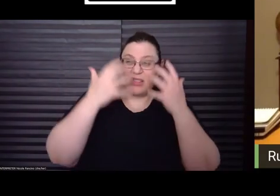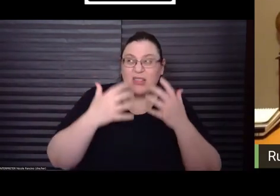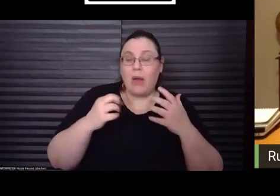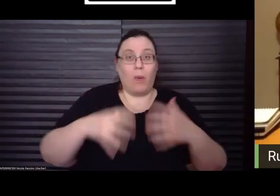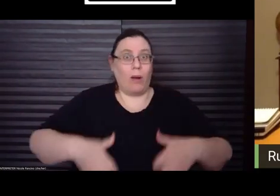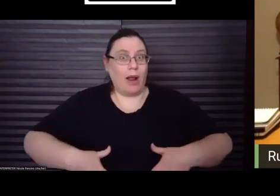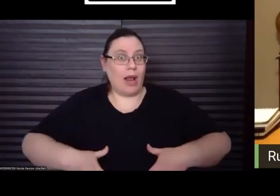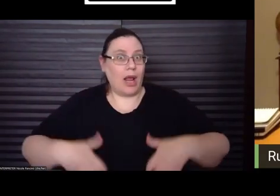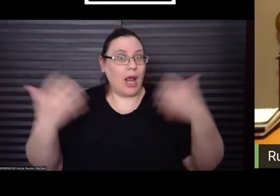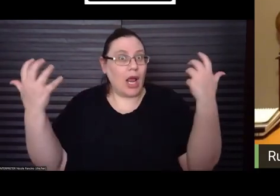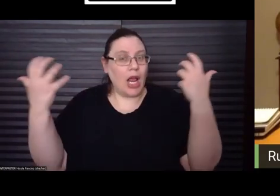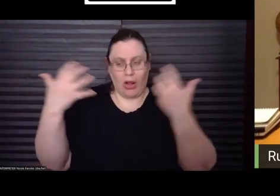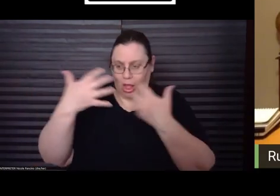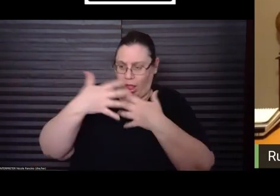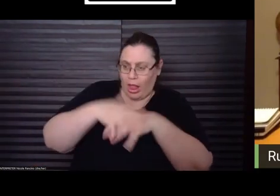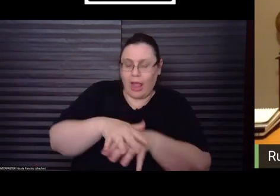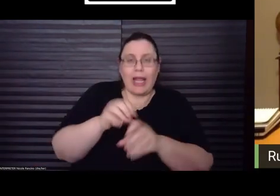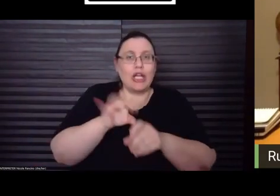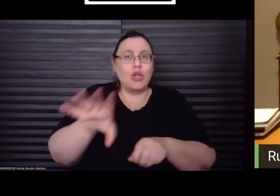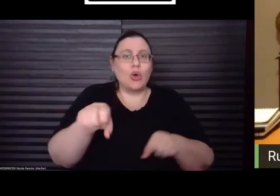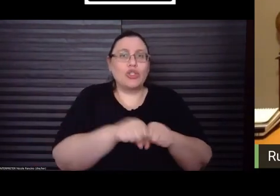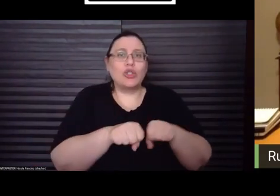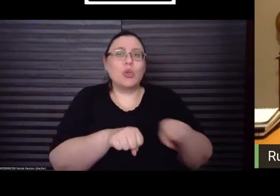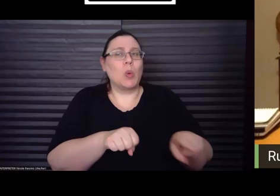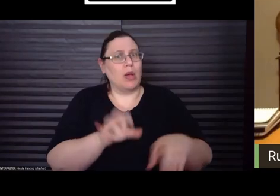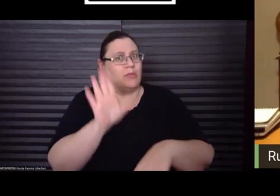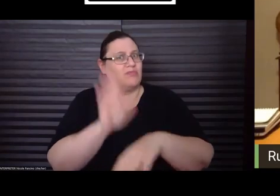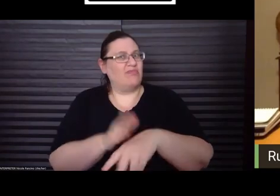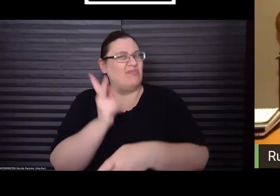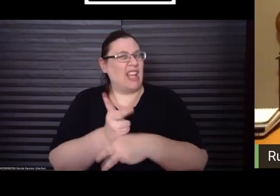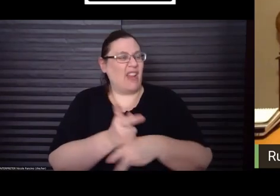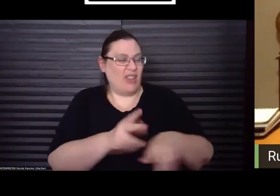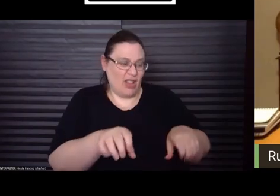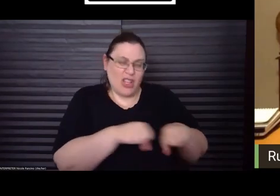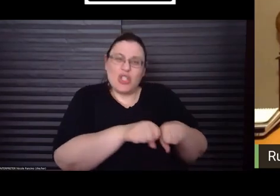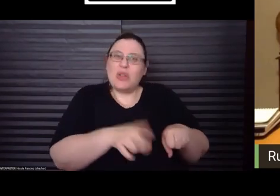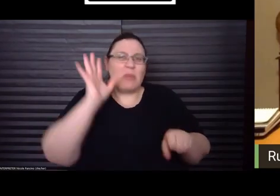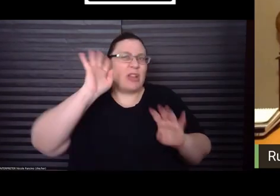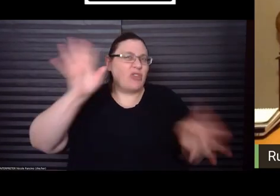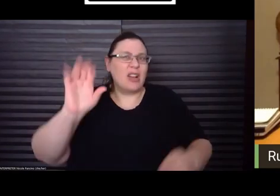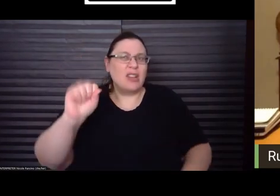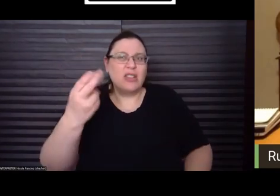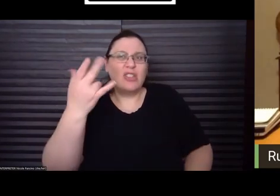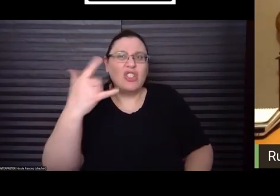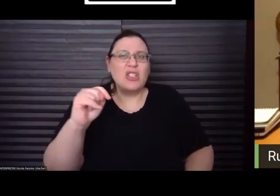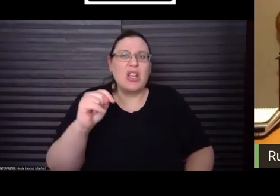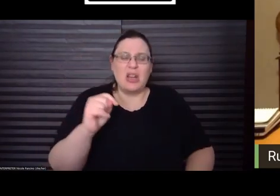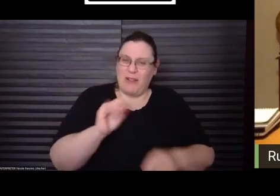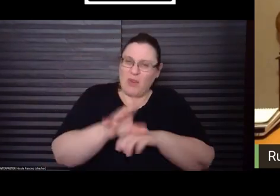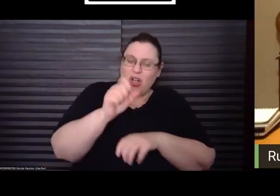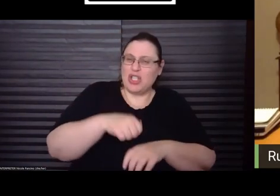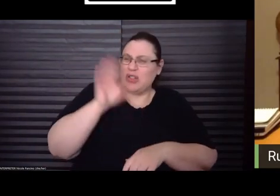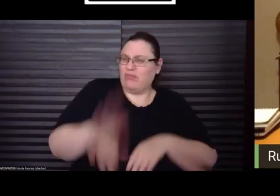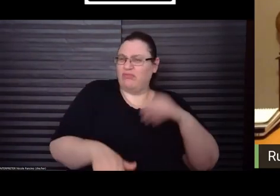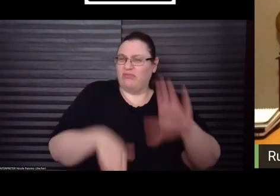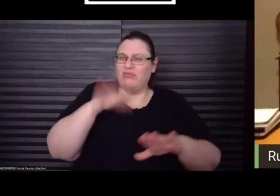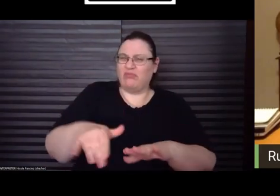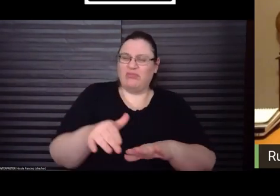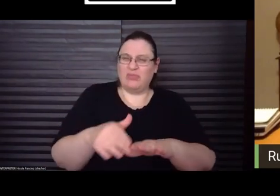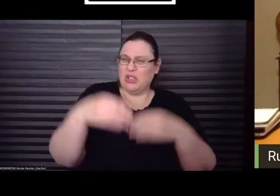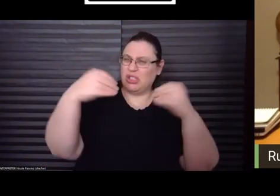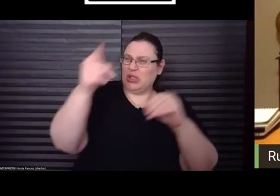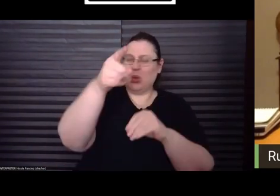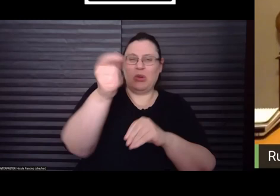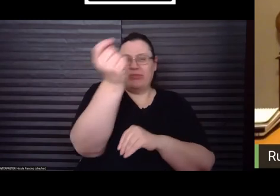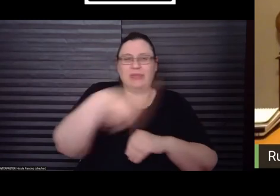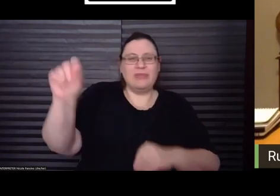feeling or an angry one that gets laced into your shoe, then you better watch out, because that shoe might do crazy shit, like marching your feet right up to the front of the